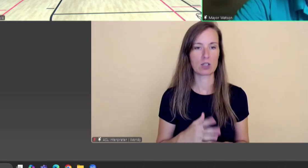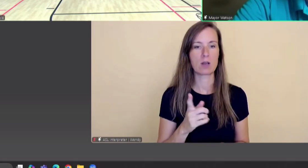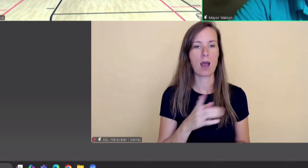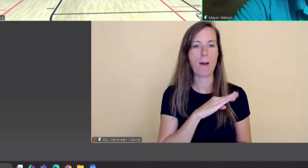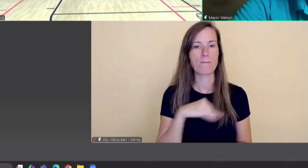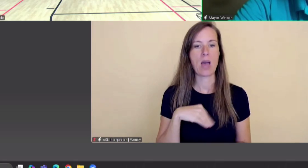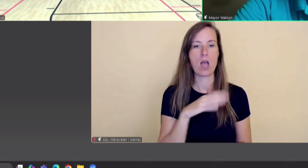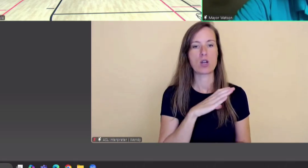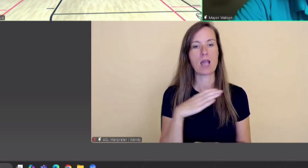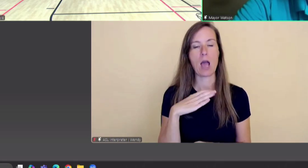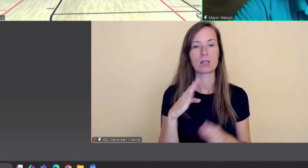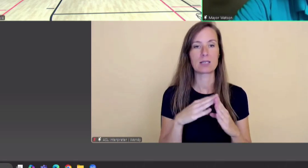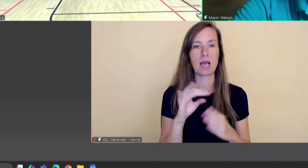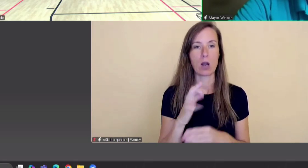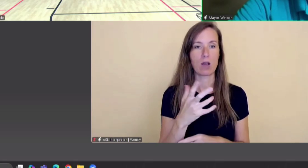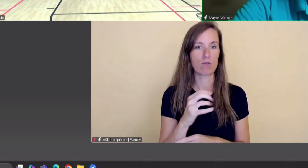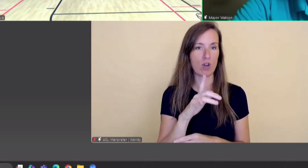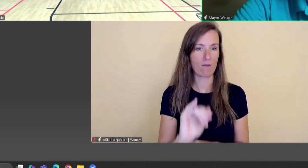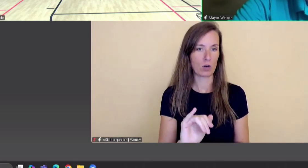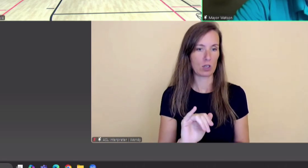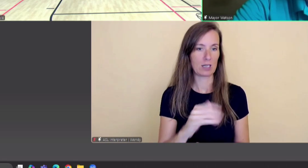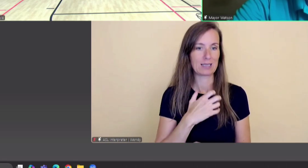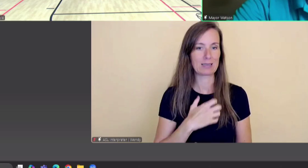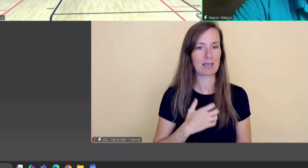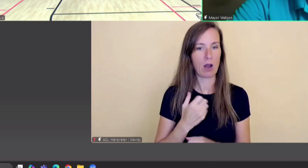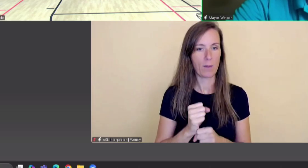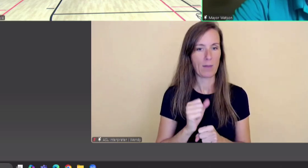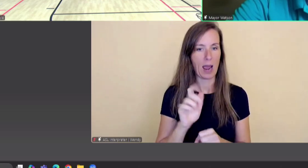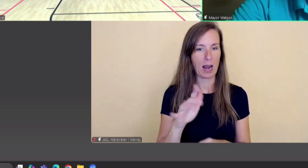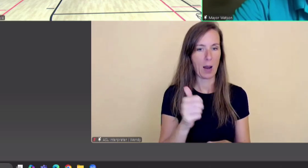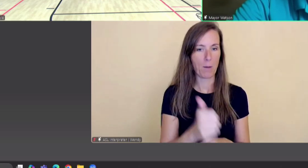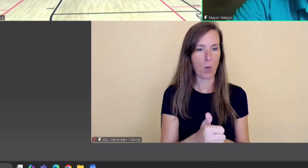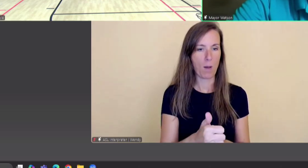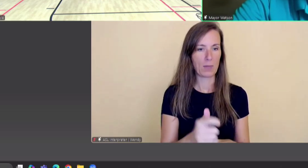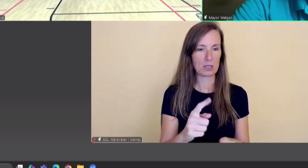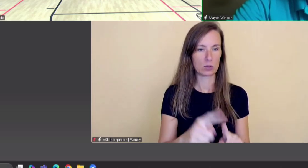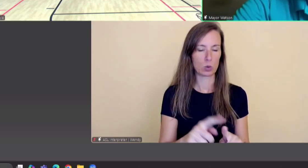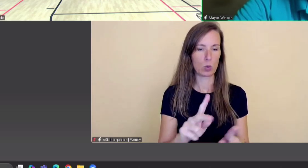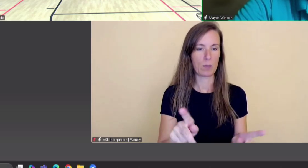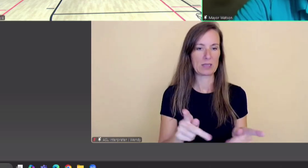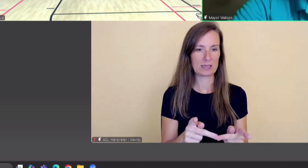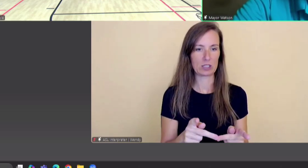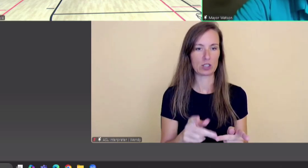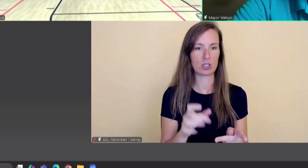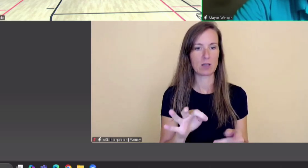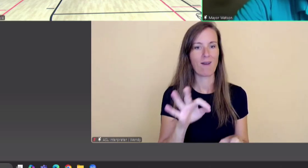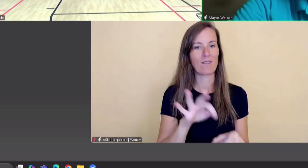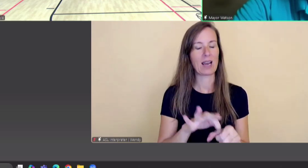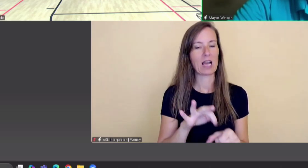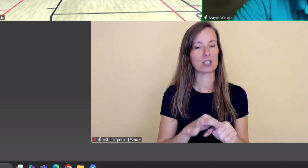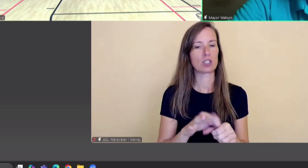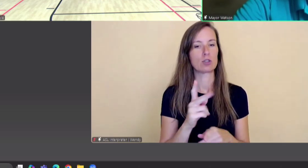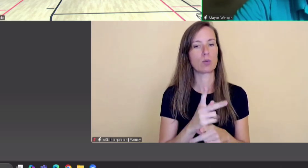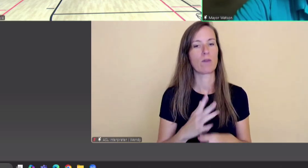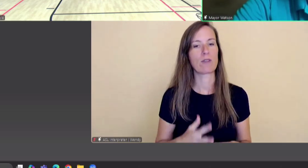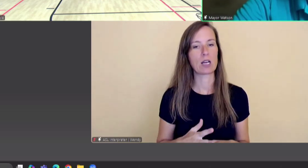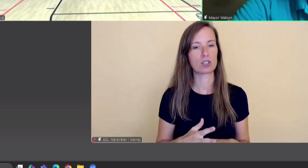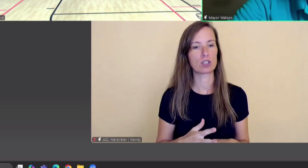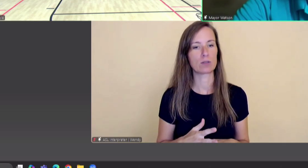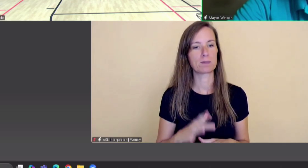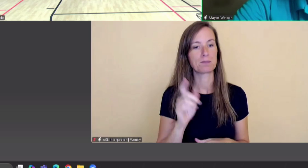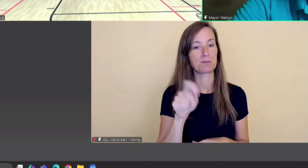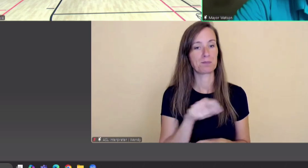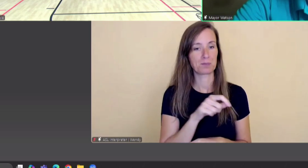Cheverly, Maryland desire to make appointments to the positions of election supervisor. Now therefore be it resolved that in accordance with